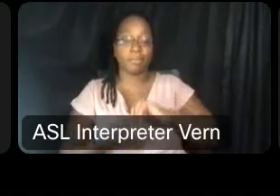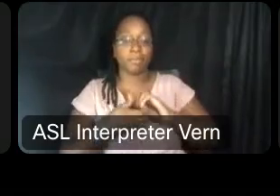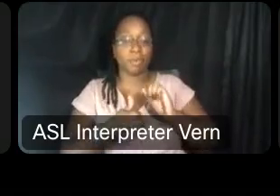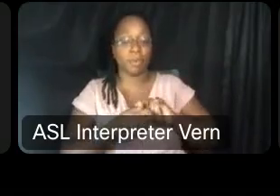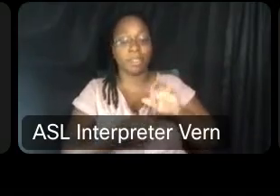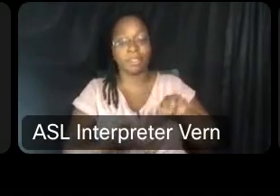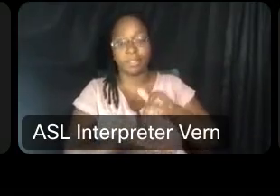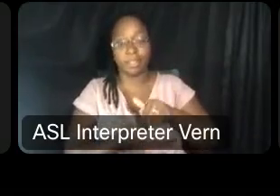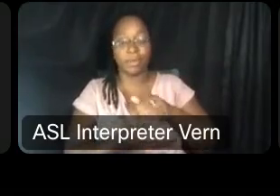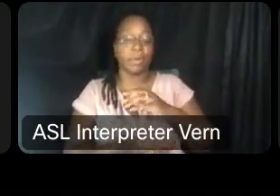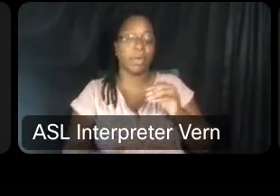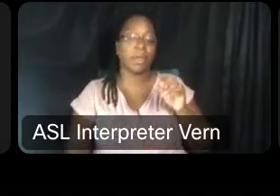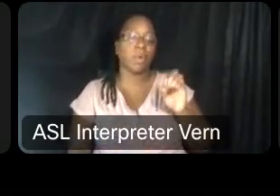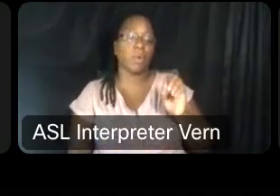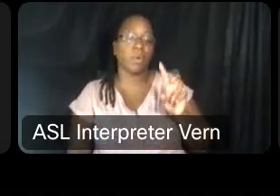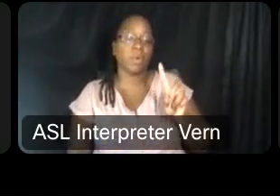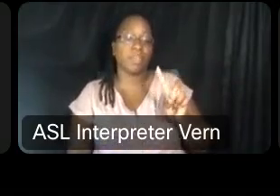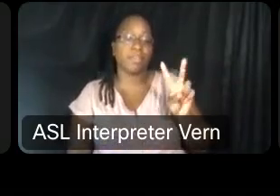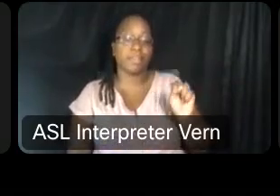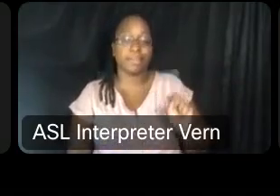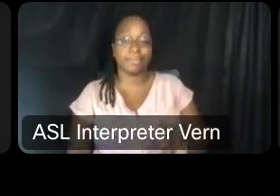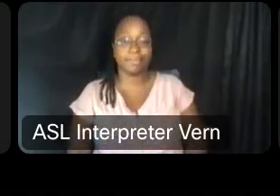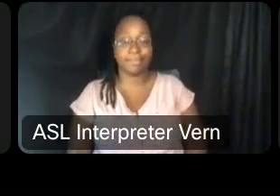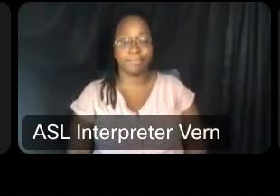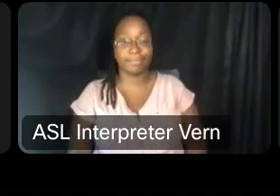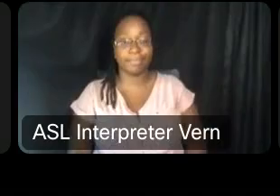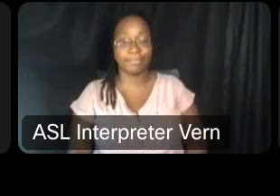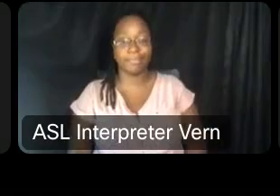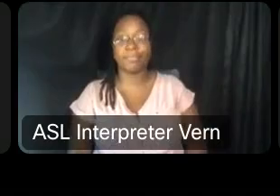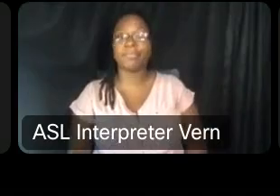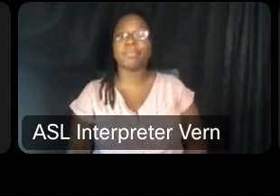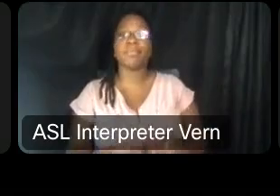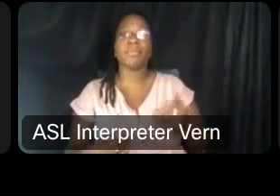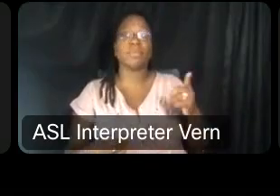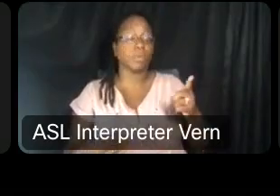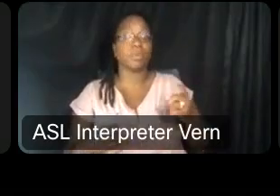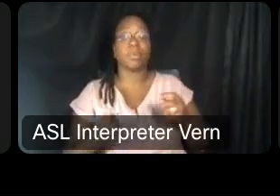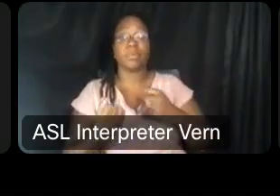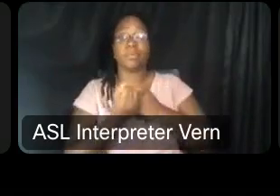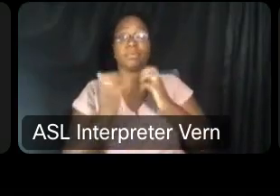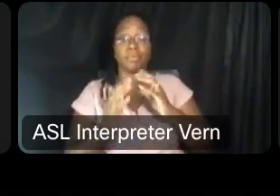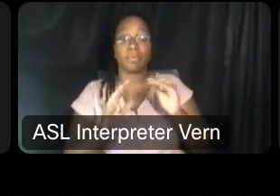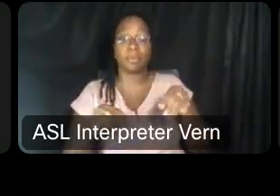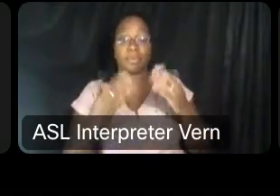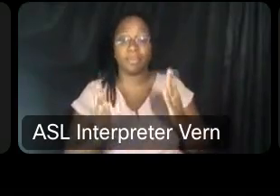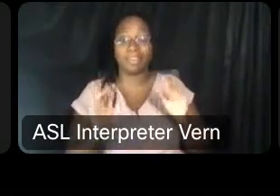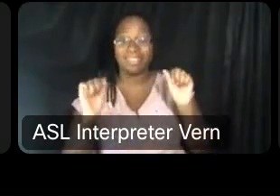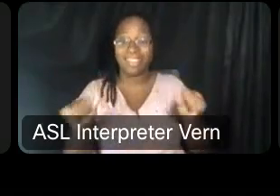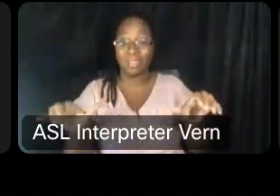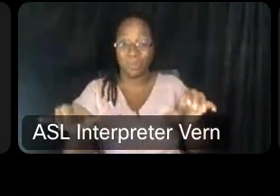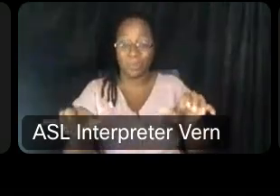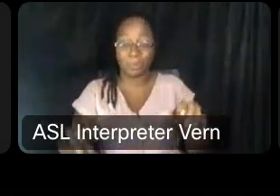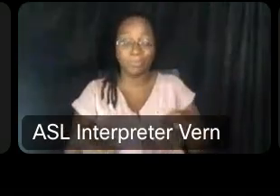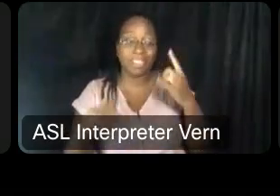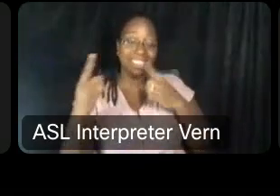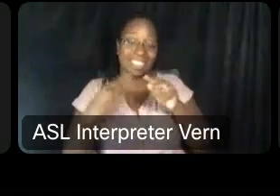and ODVN. And so what advocates and providers can do is think about these steps